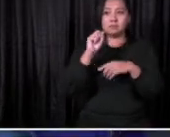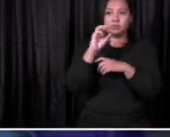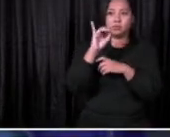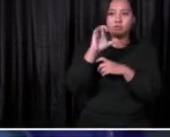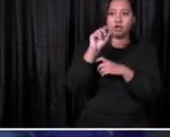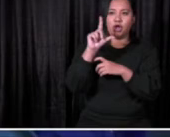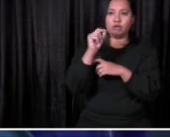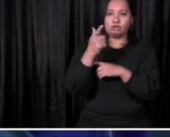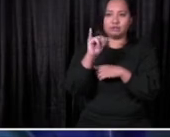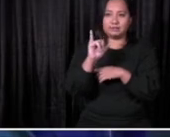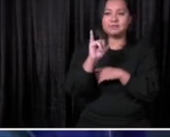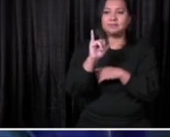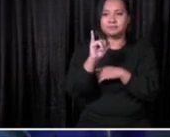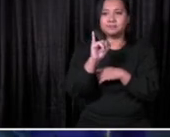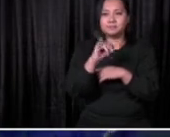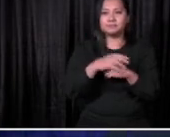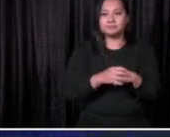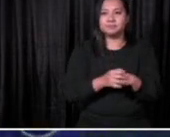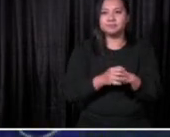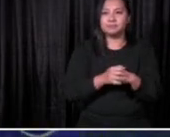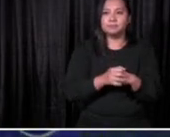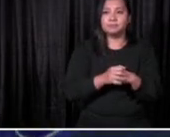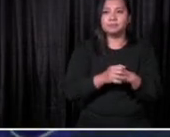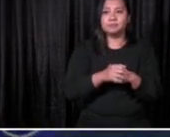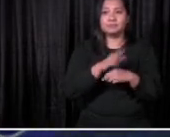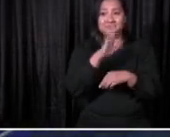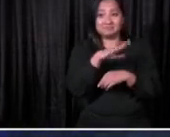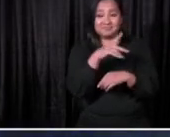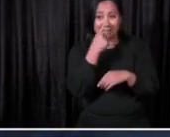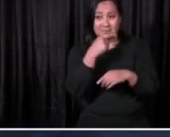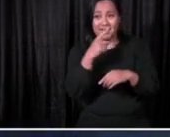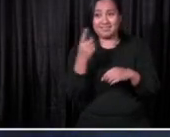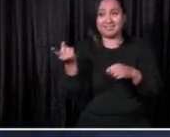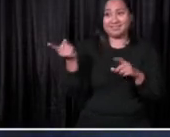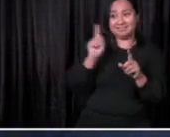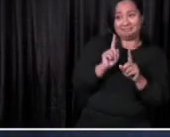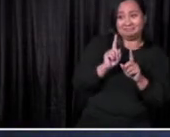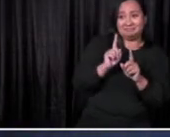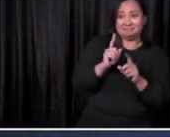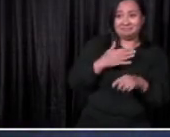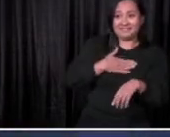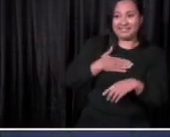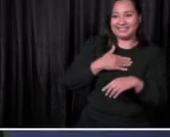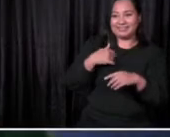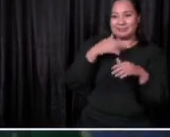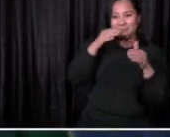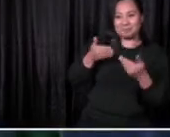Alalia, would you please stand and come join me at the podium as I introduce you?